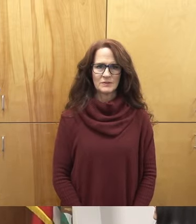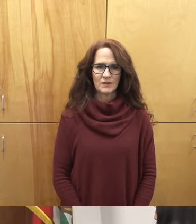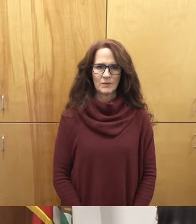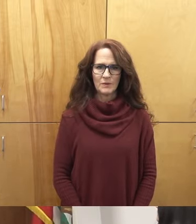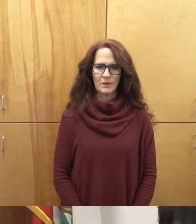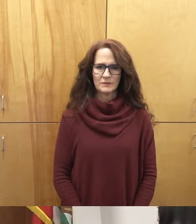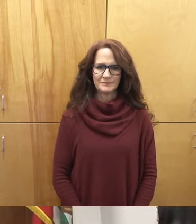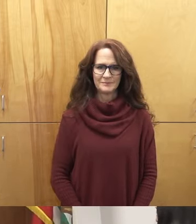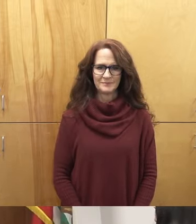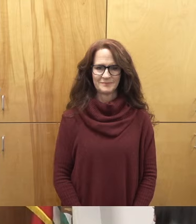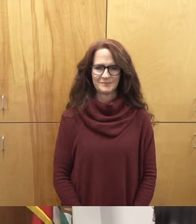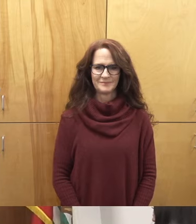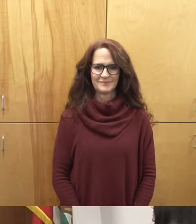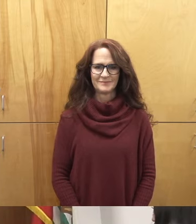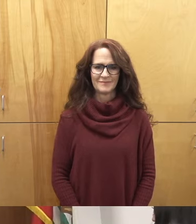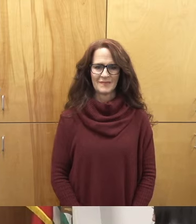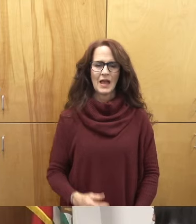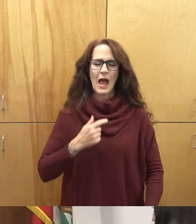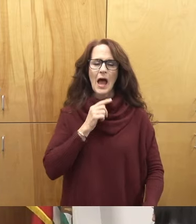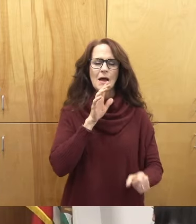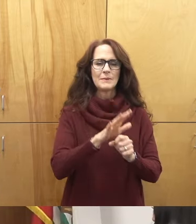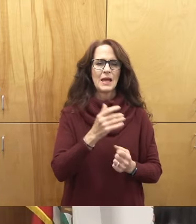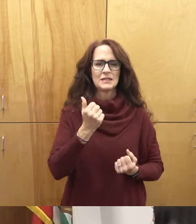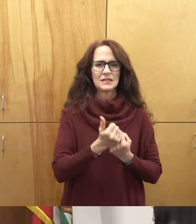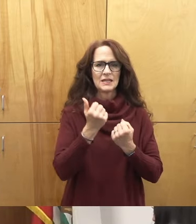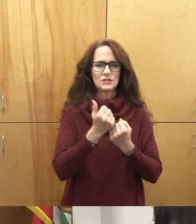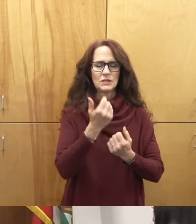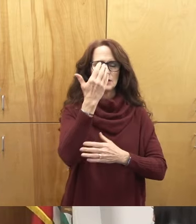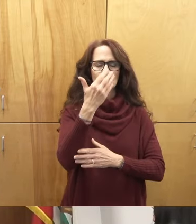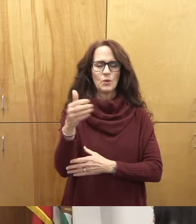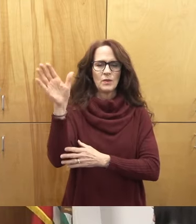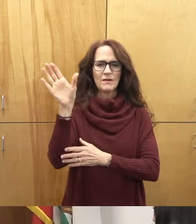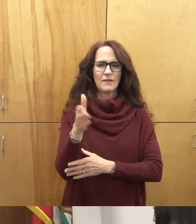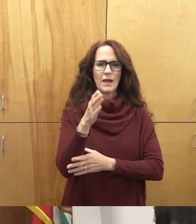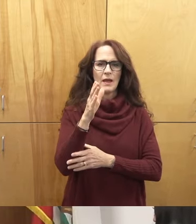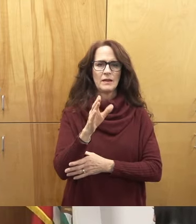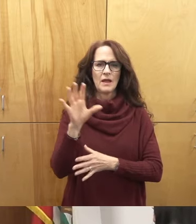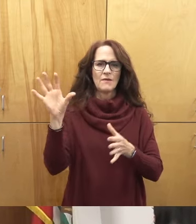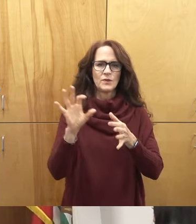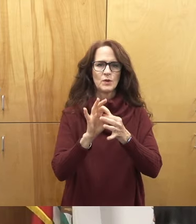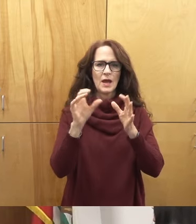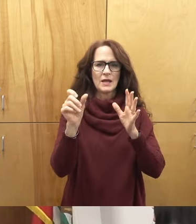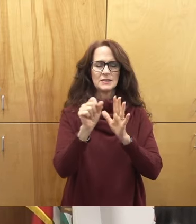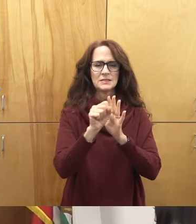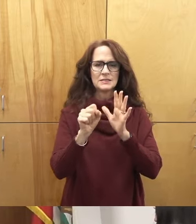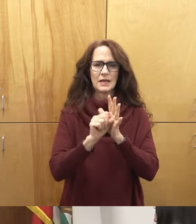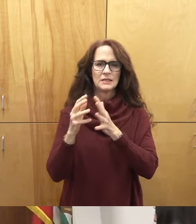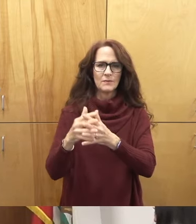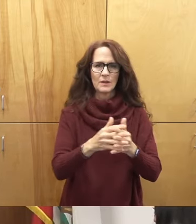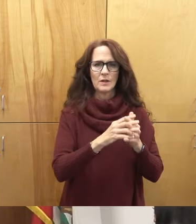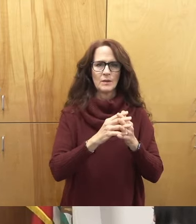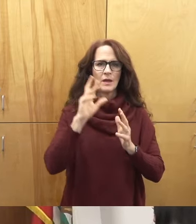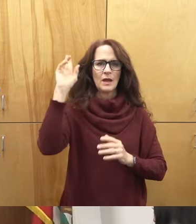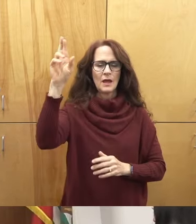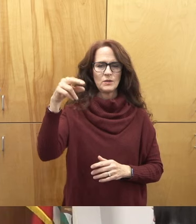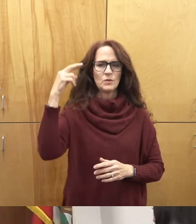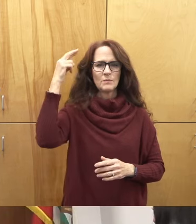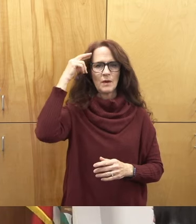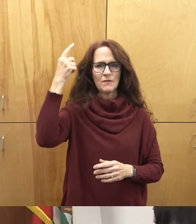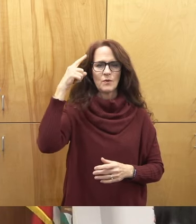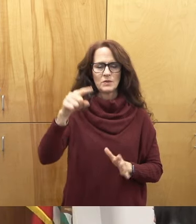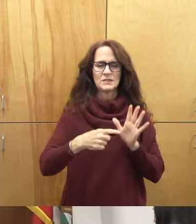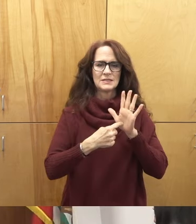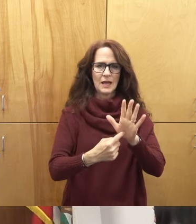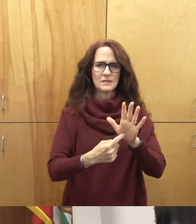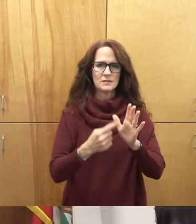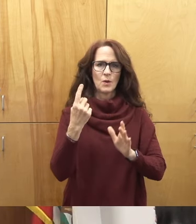Ready to begin? I pledge allegiance to the flag of the United States of America and to the Republic for which